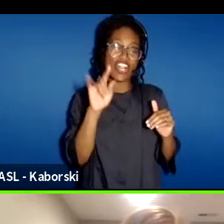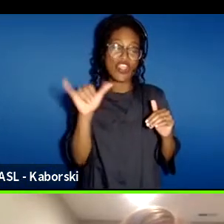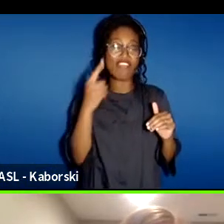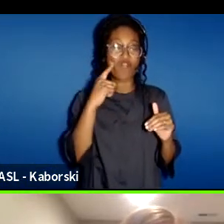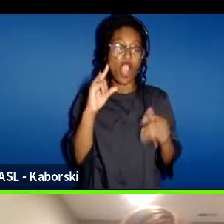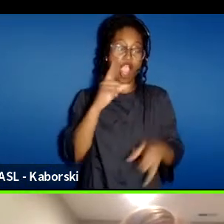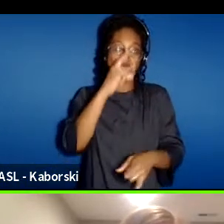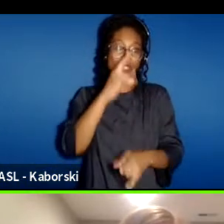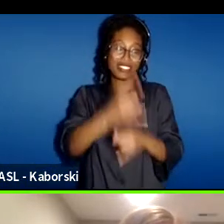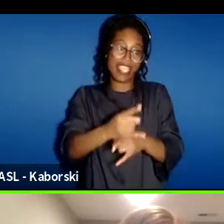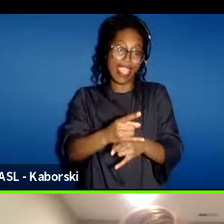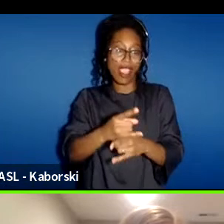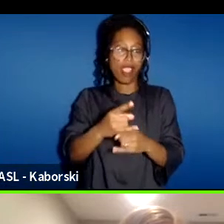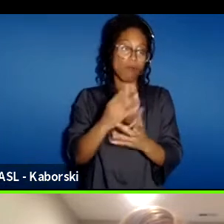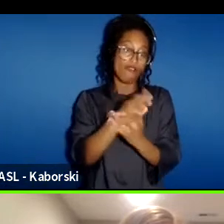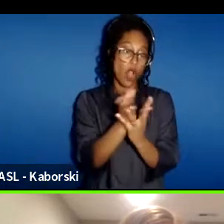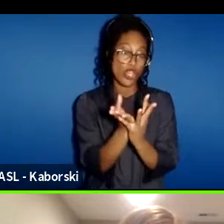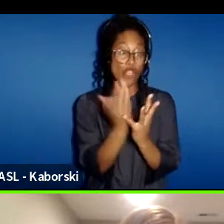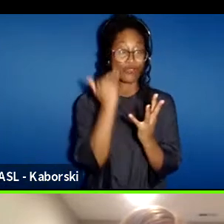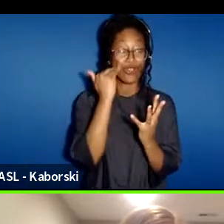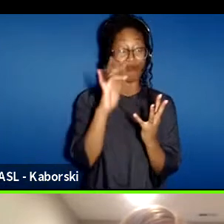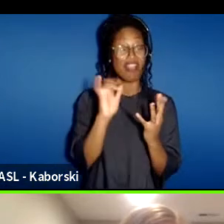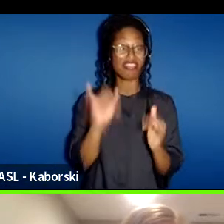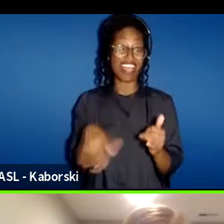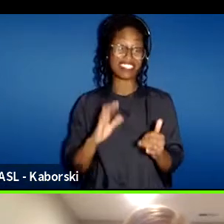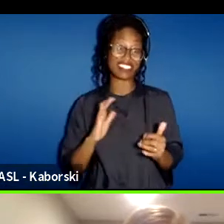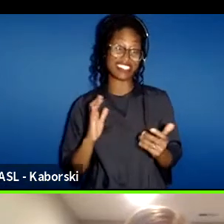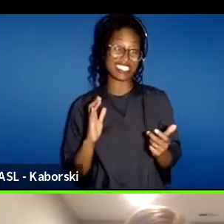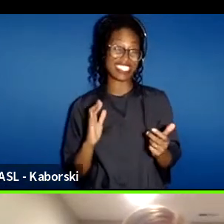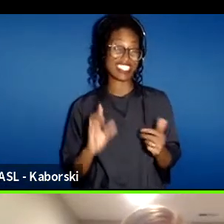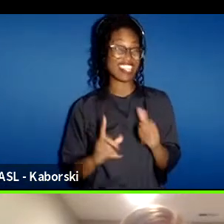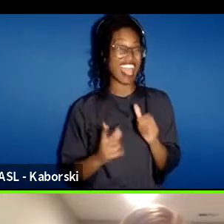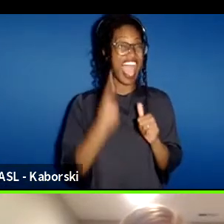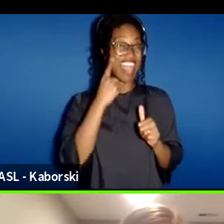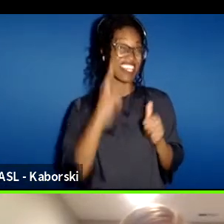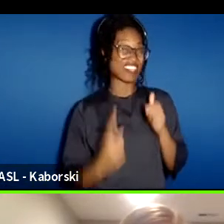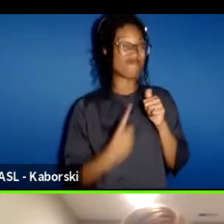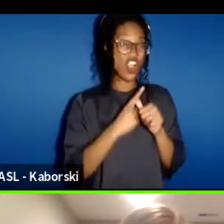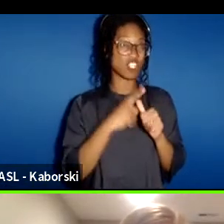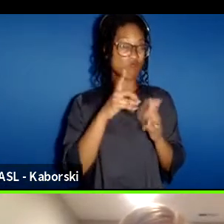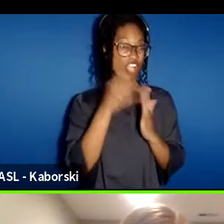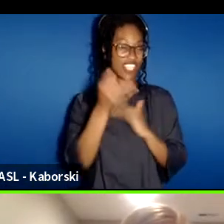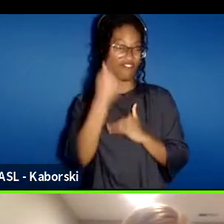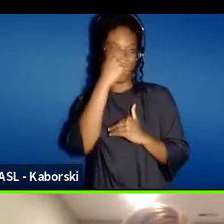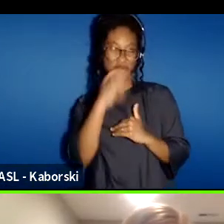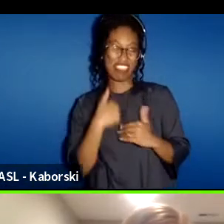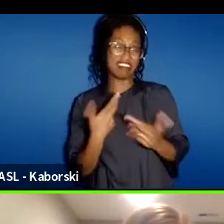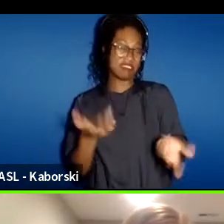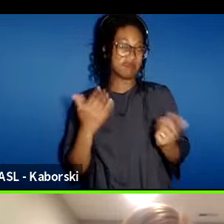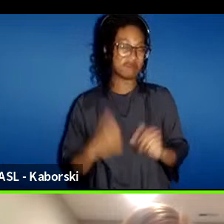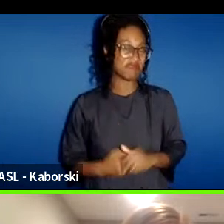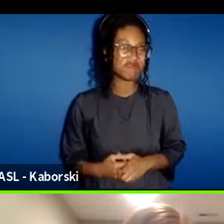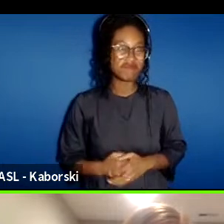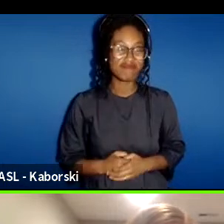portfolio. So that's the first project that comes to mind for me, I guess.